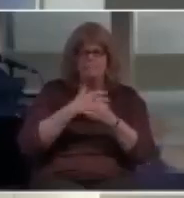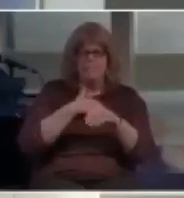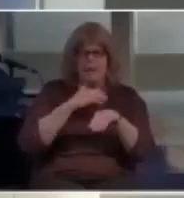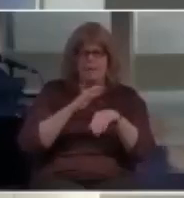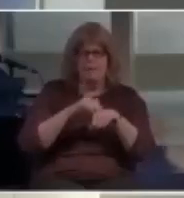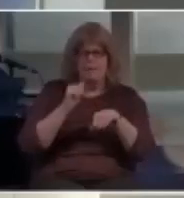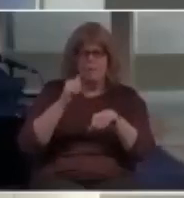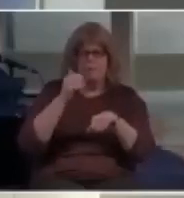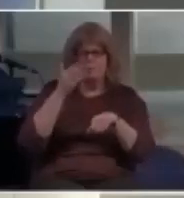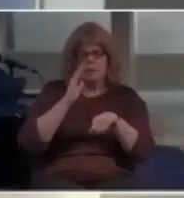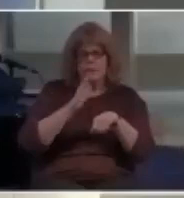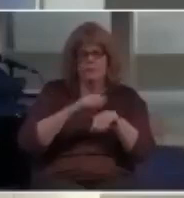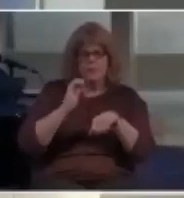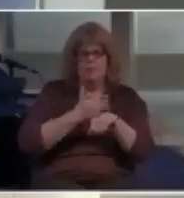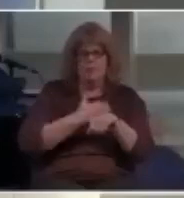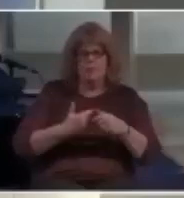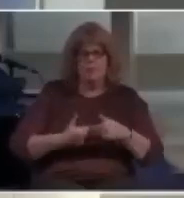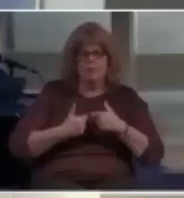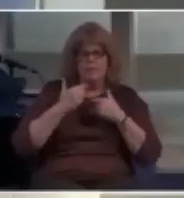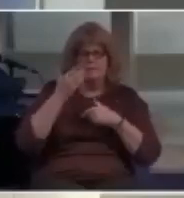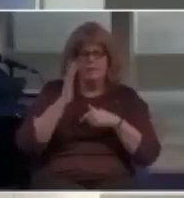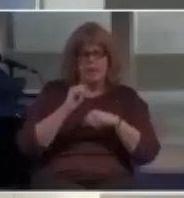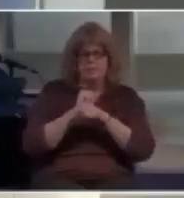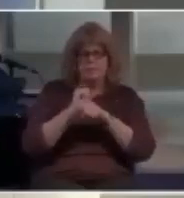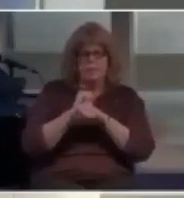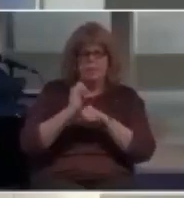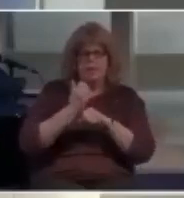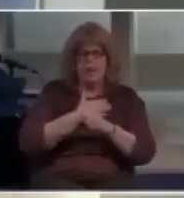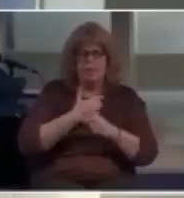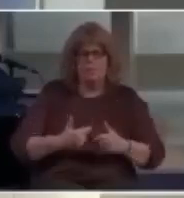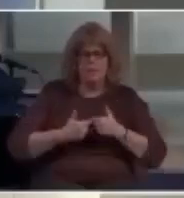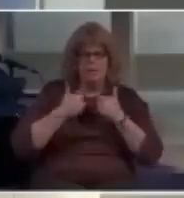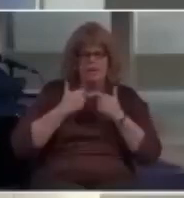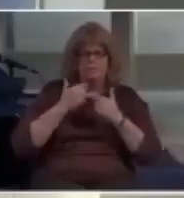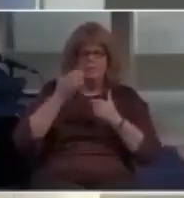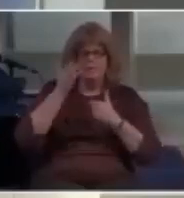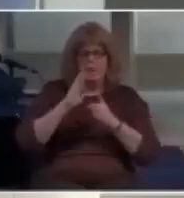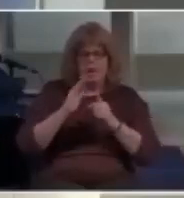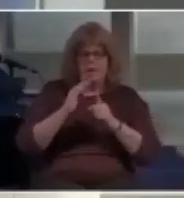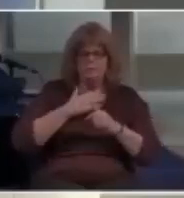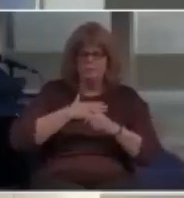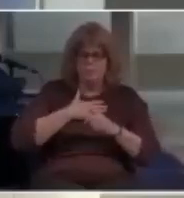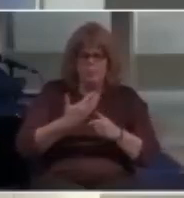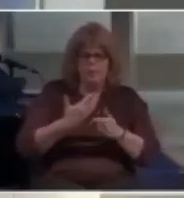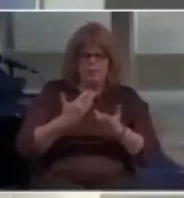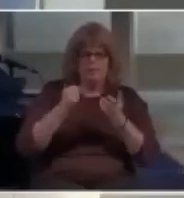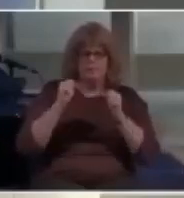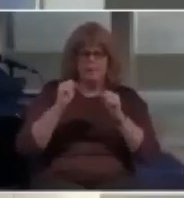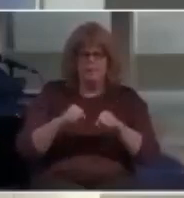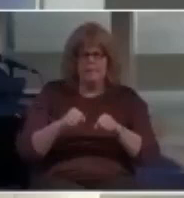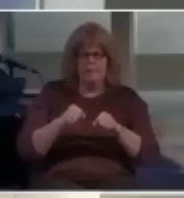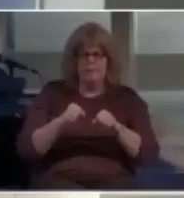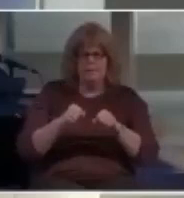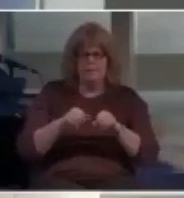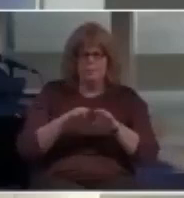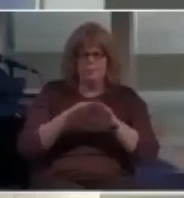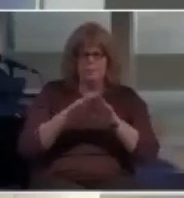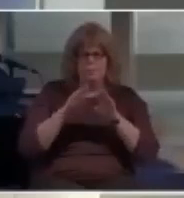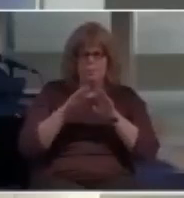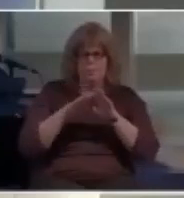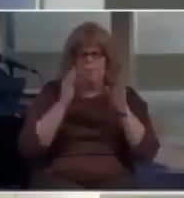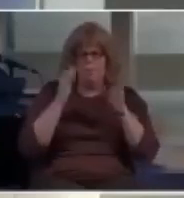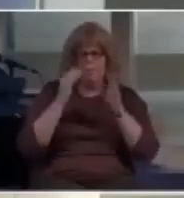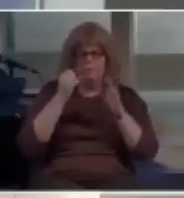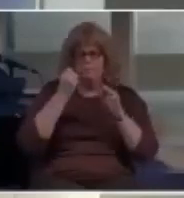is God's call on our lives, it is God's work in our lives, it is God's willingness and ability to open our eyes